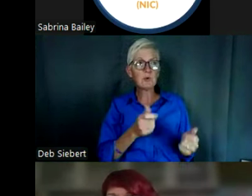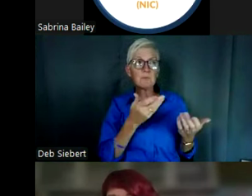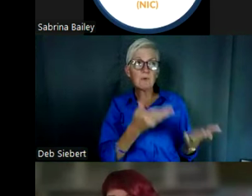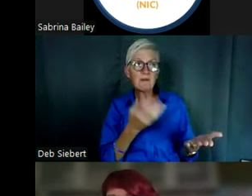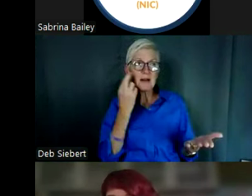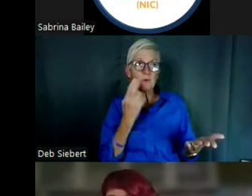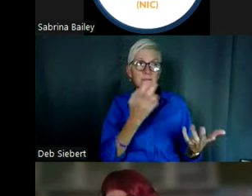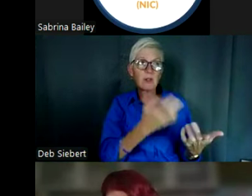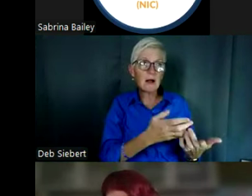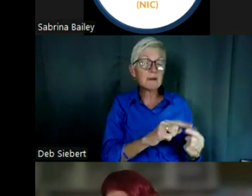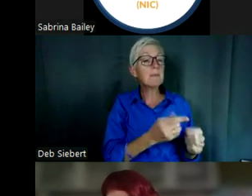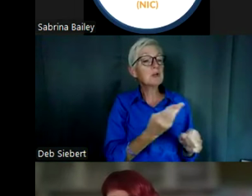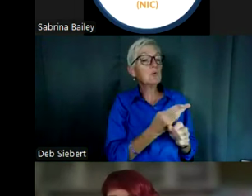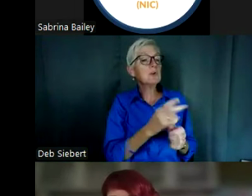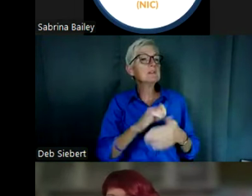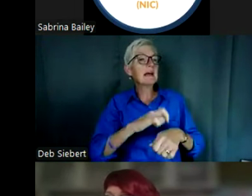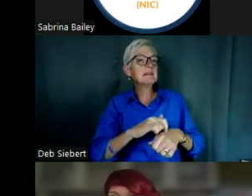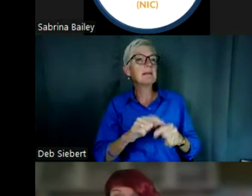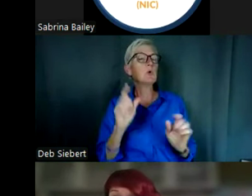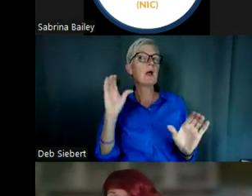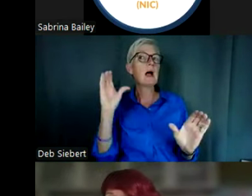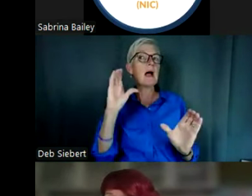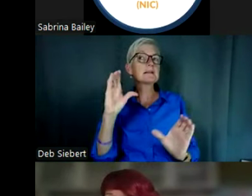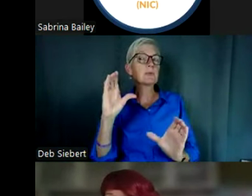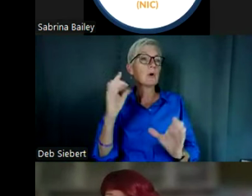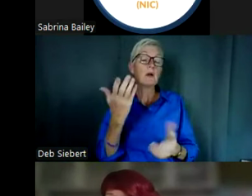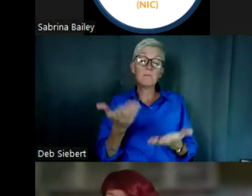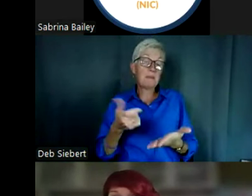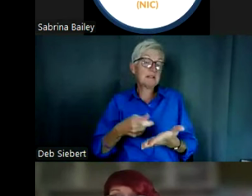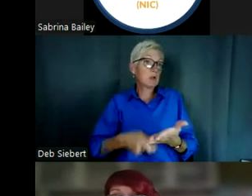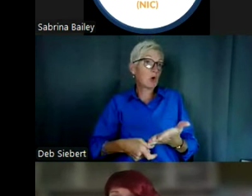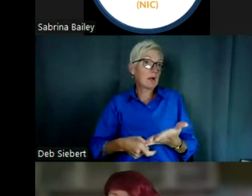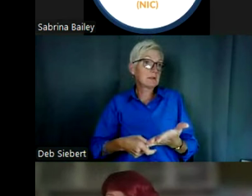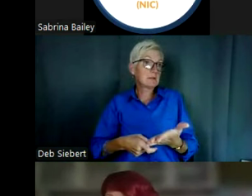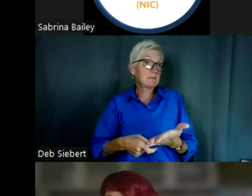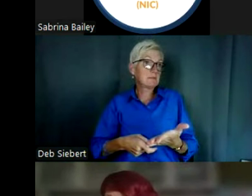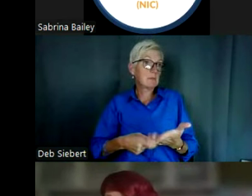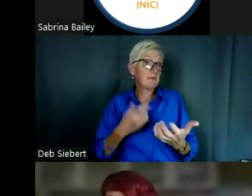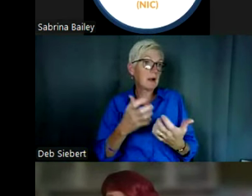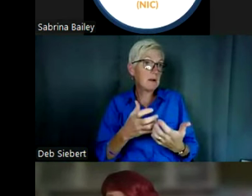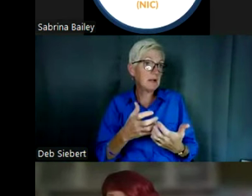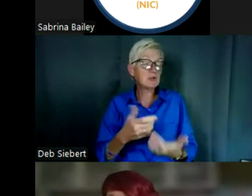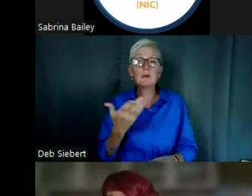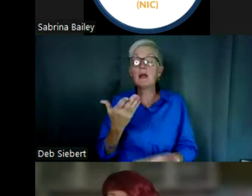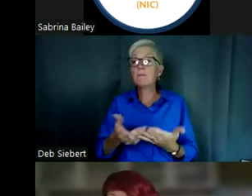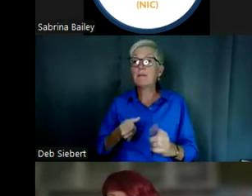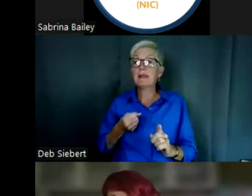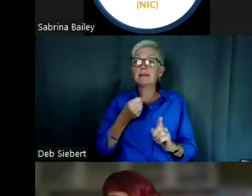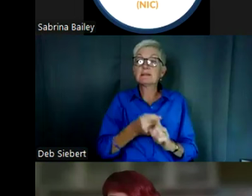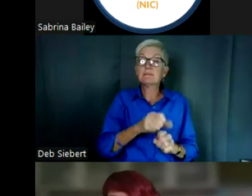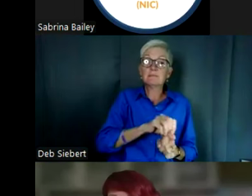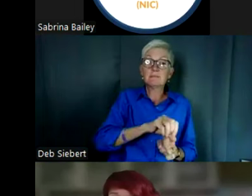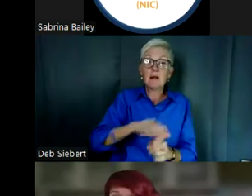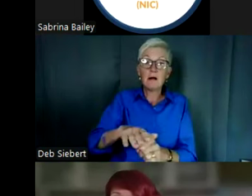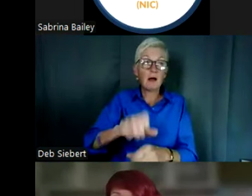not, but you're going to use this period of time to explore. Maybe it's the cost of the accommodation. Maybe it's the impact that the accommodation would have on the